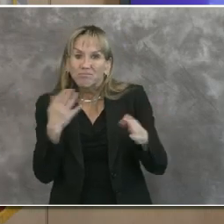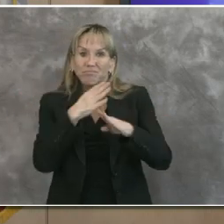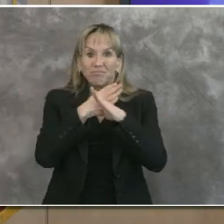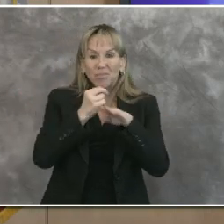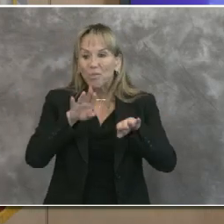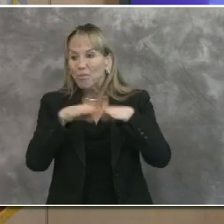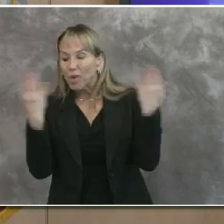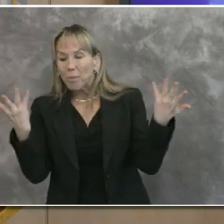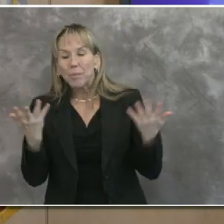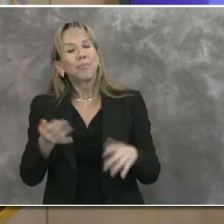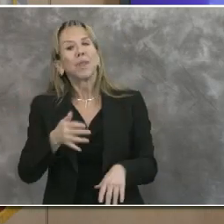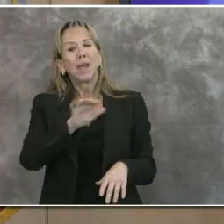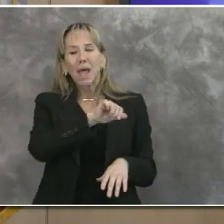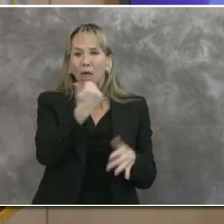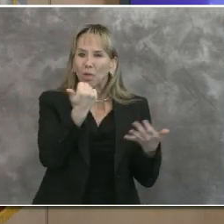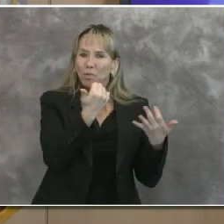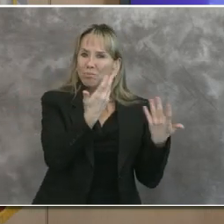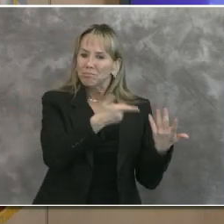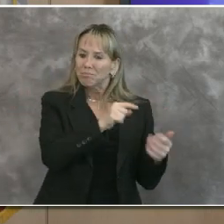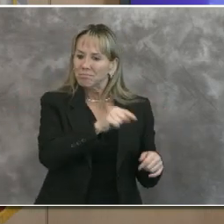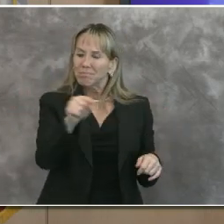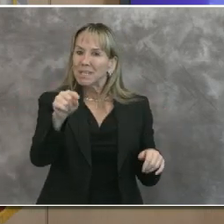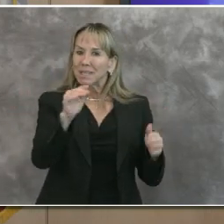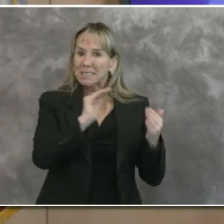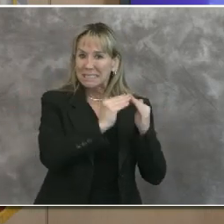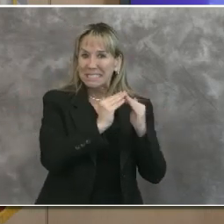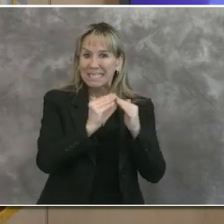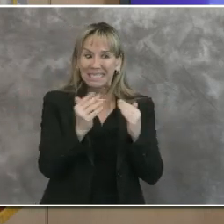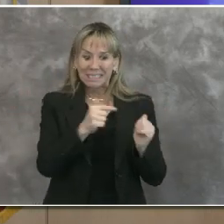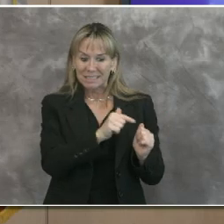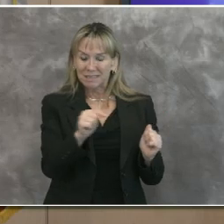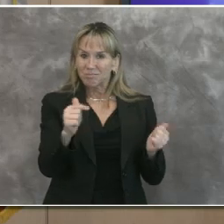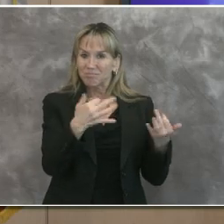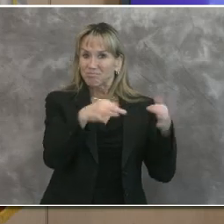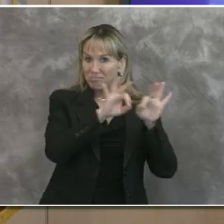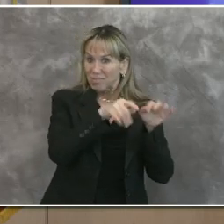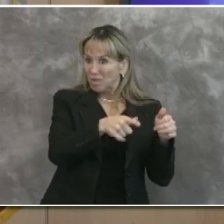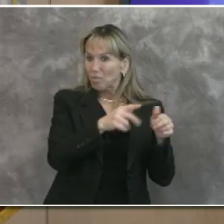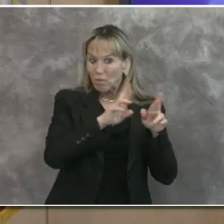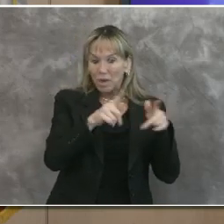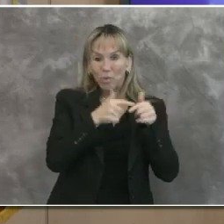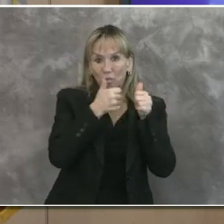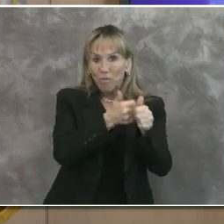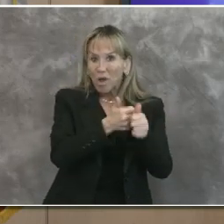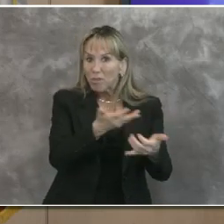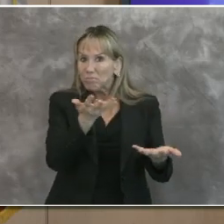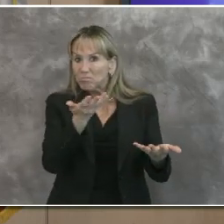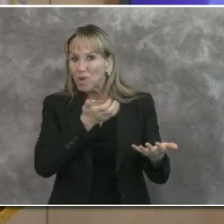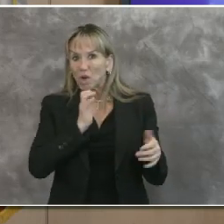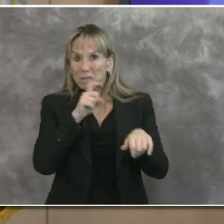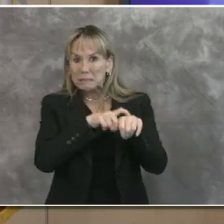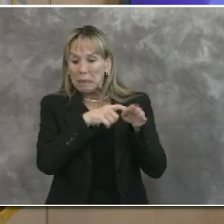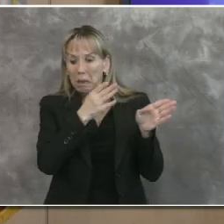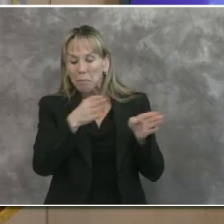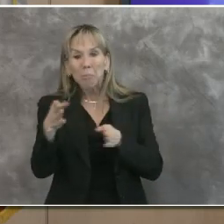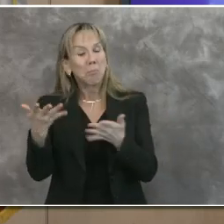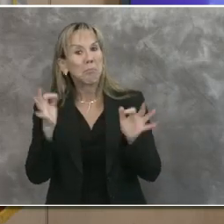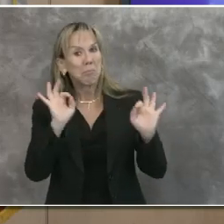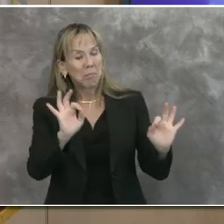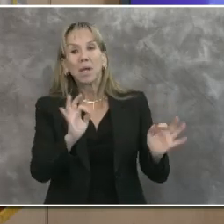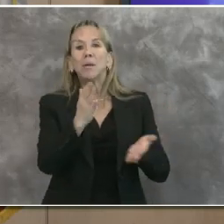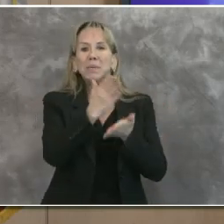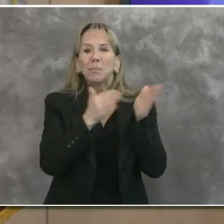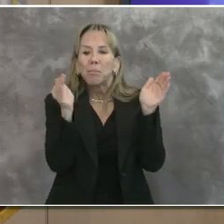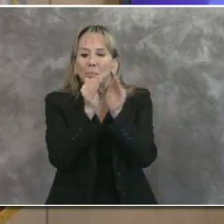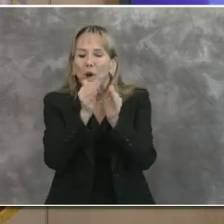is, if you have significant cities that are ready to go on a timeline, then it would seem appropriate that they could do that, where you may have smaller jurisdictions that